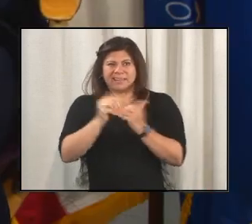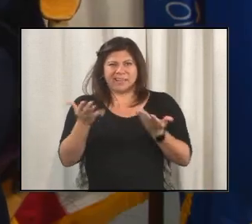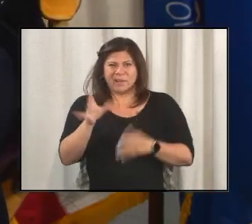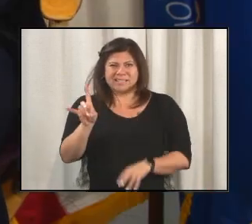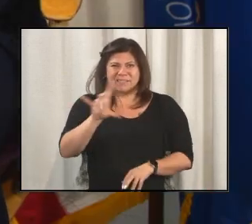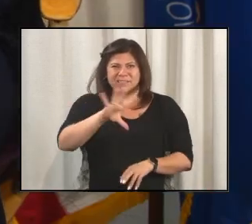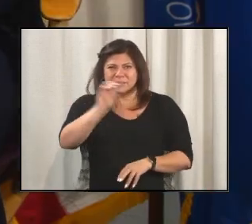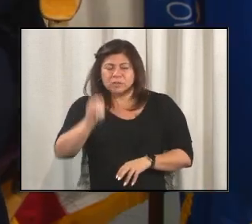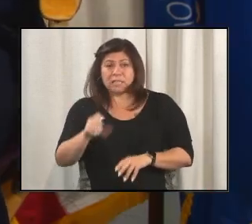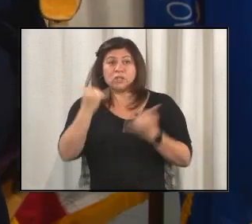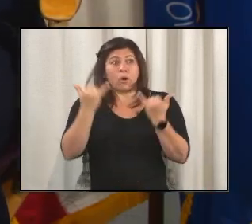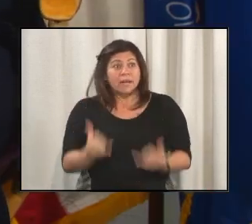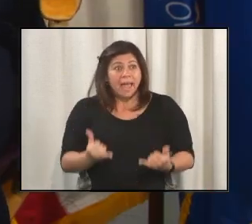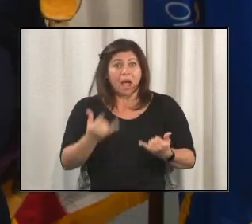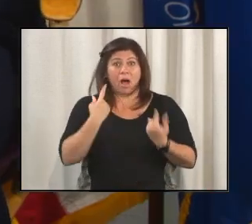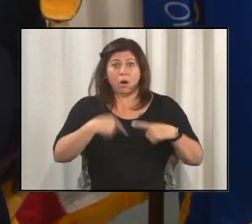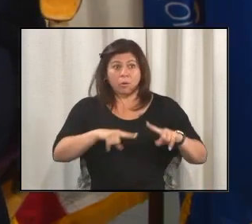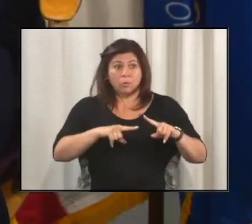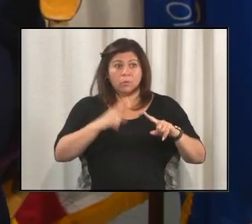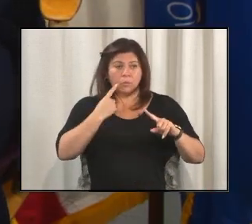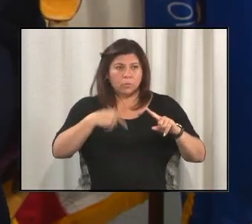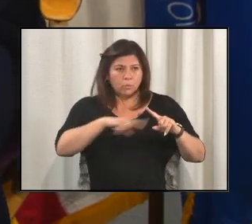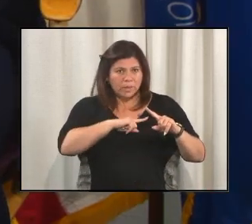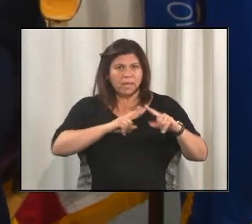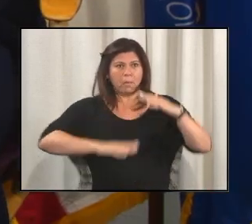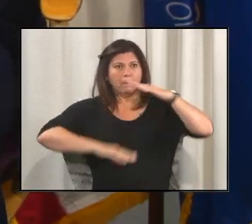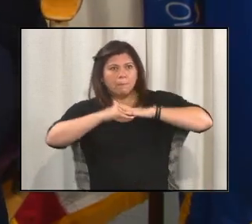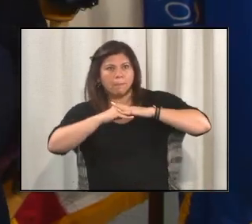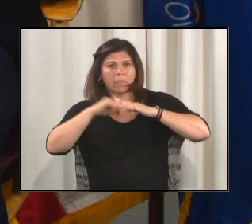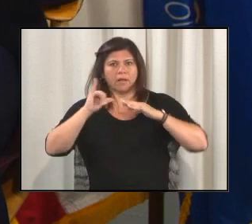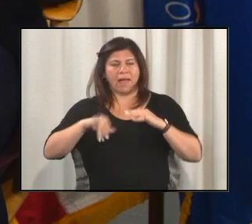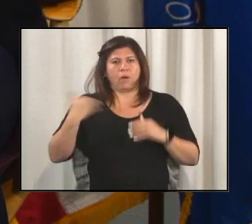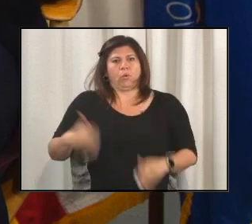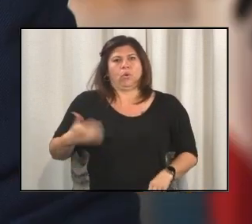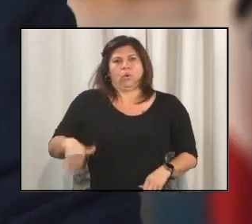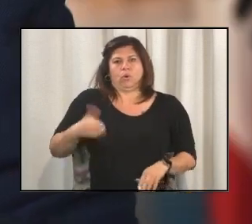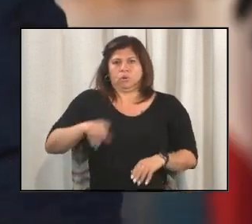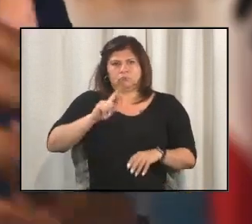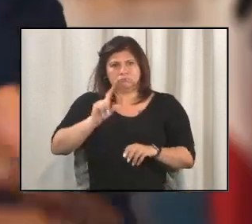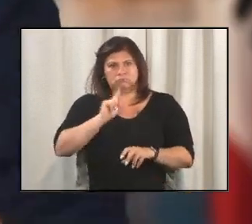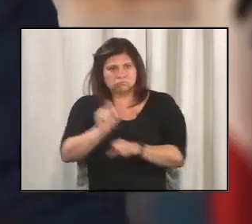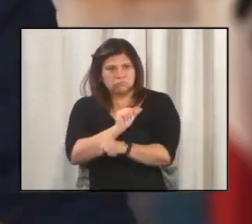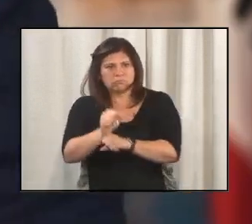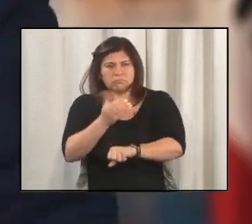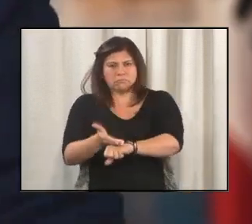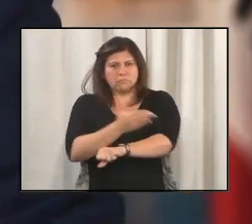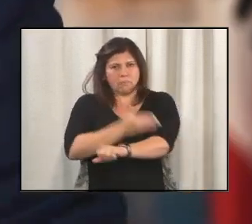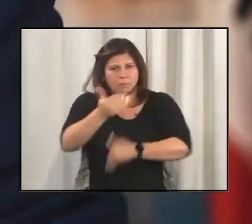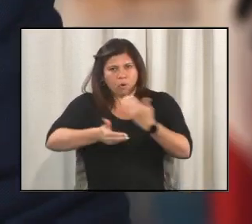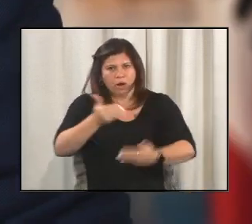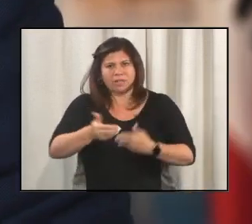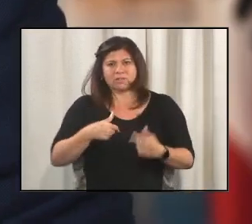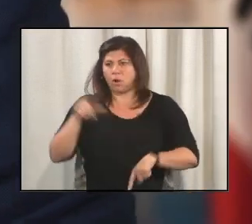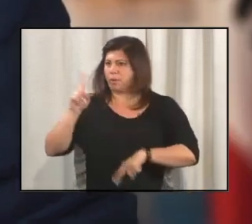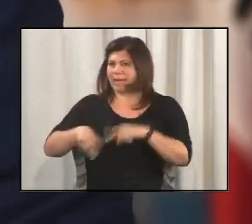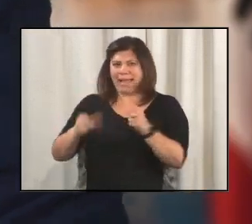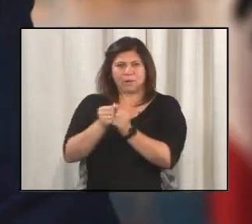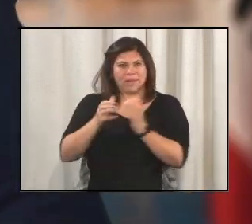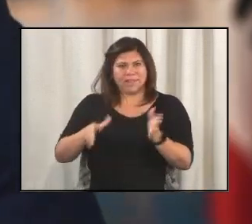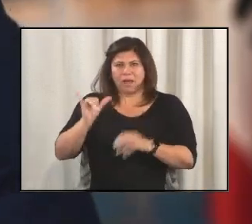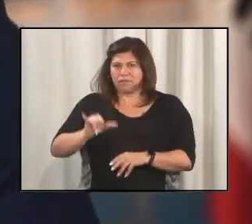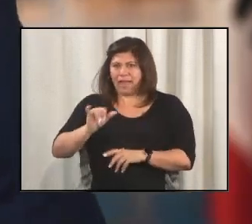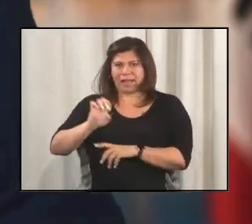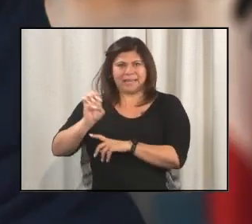reaching maximum occupancy in this program is tremendous progress. Wouldn't have been possible without the declaration of local